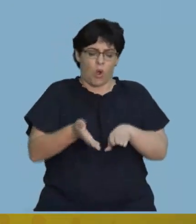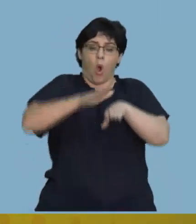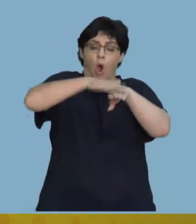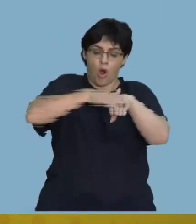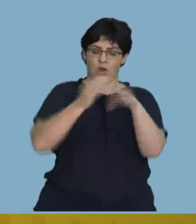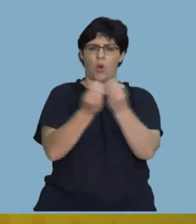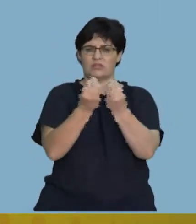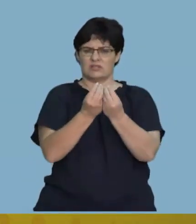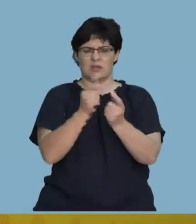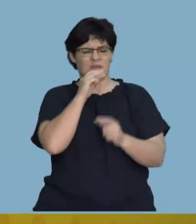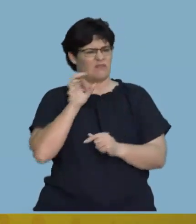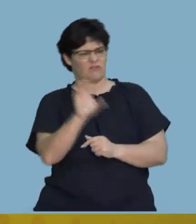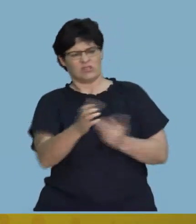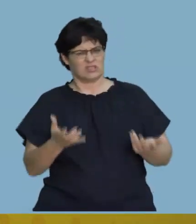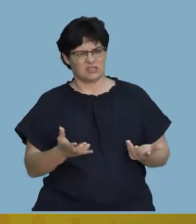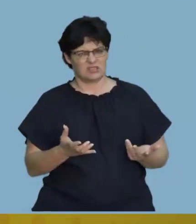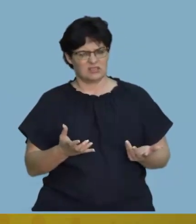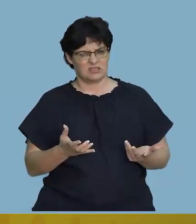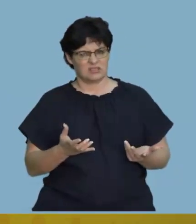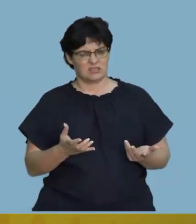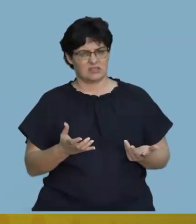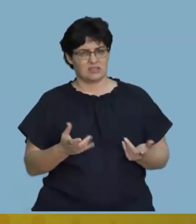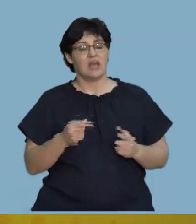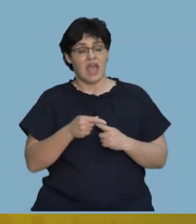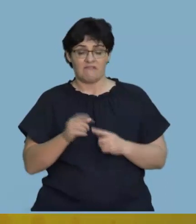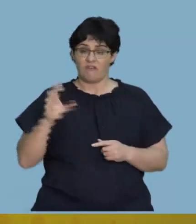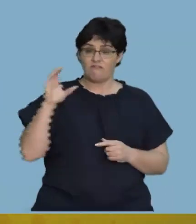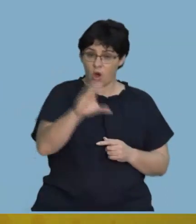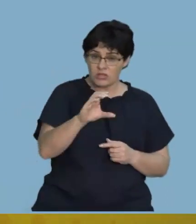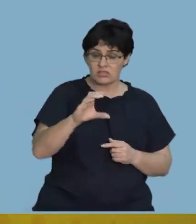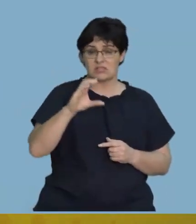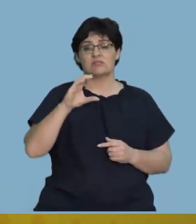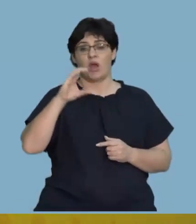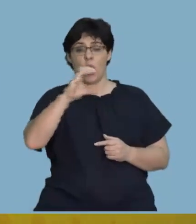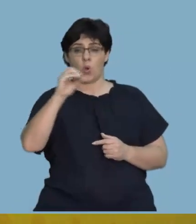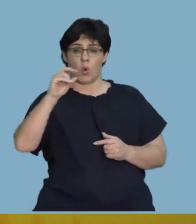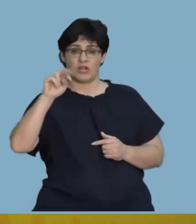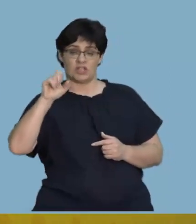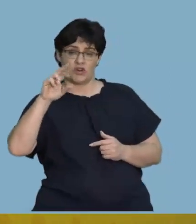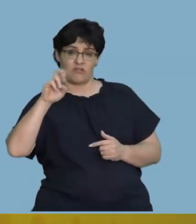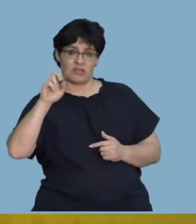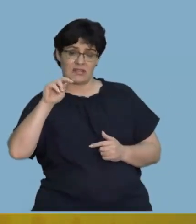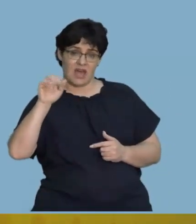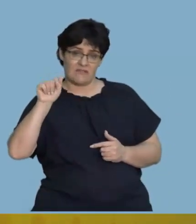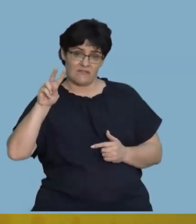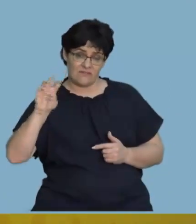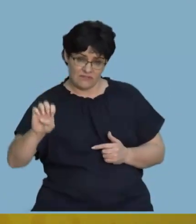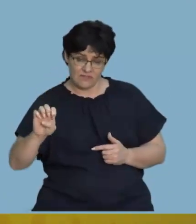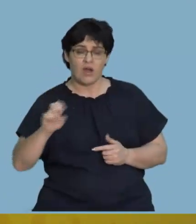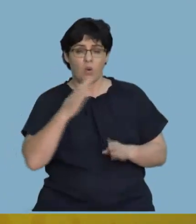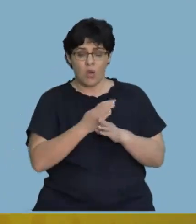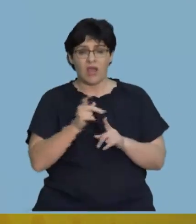is actually a force. Now, if a force is conservative, remember, the work done by that force is actually